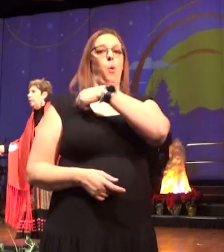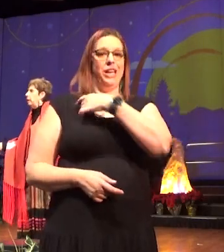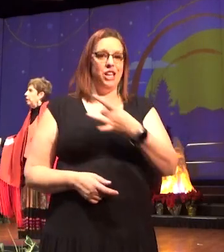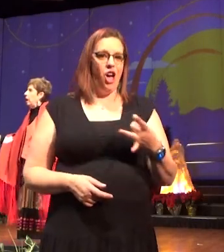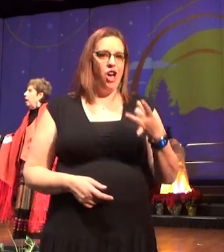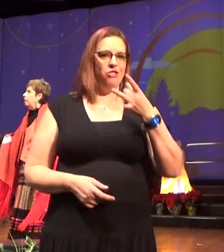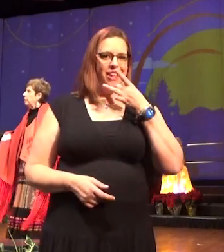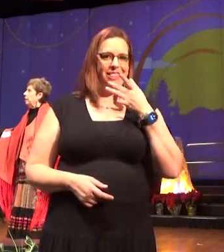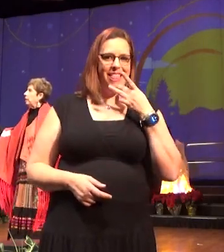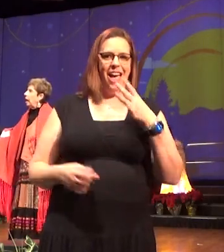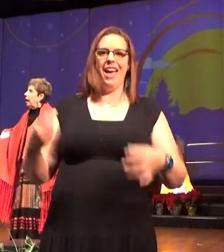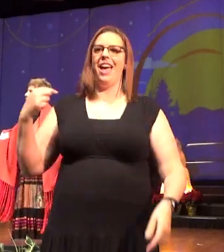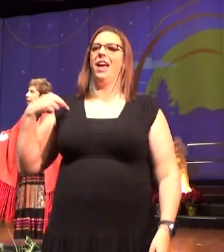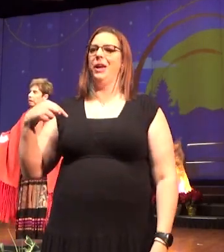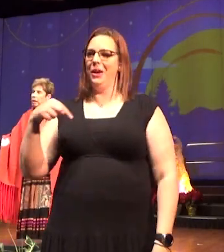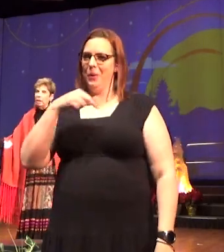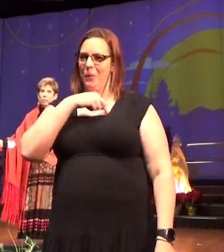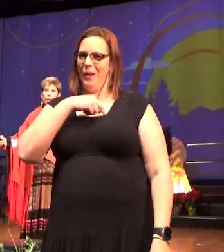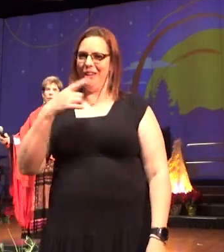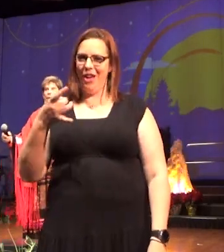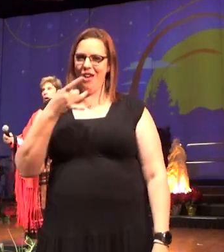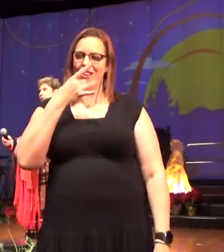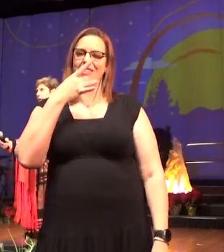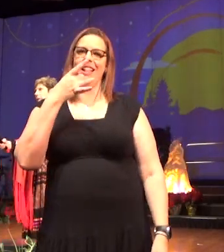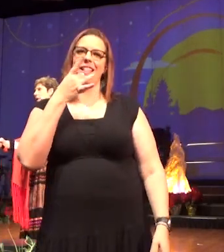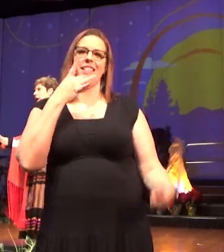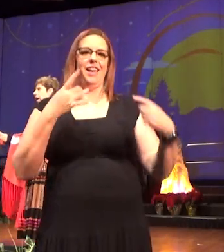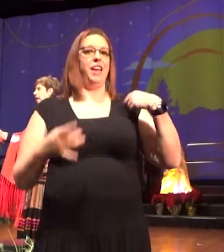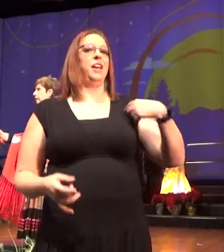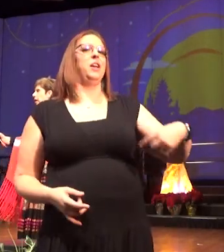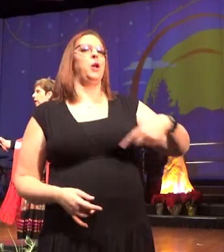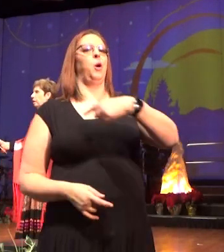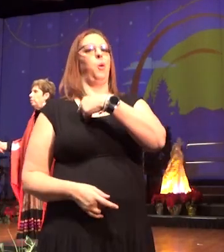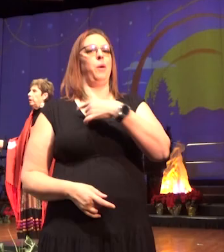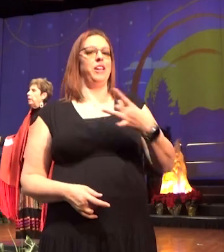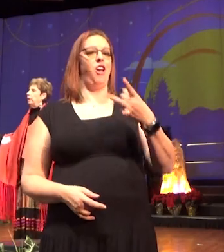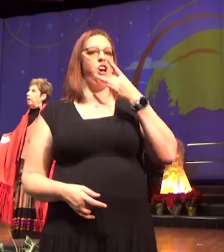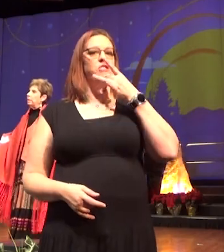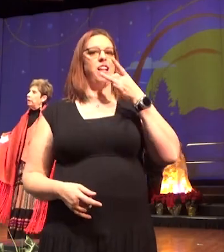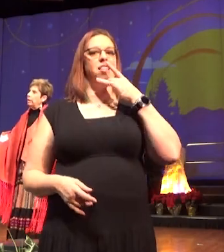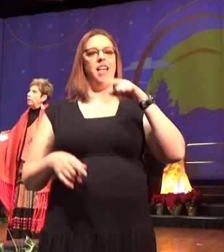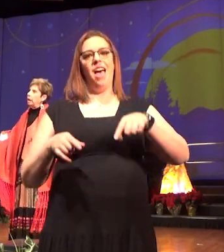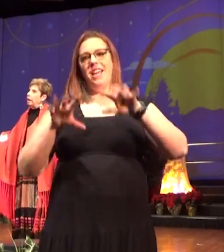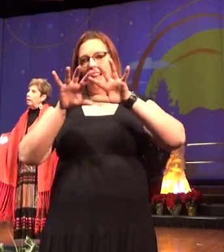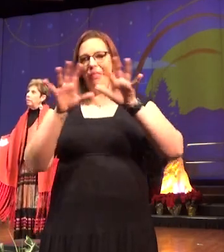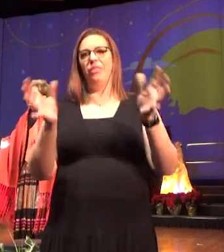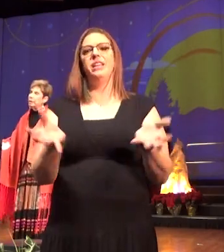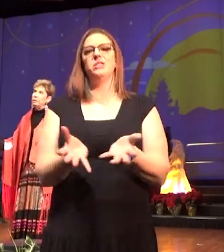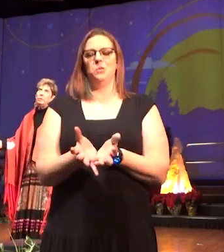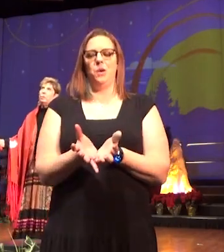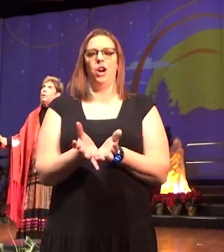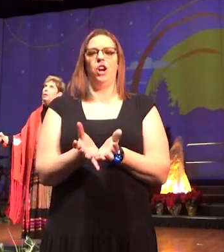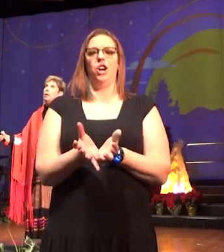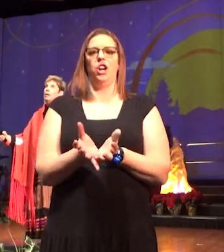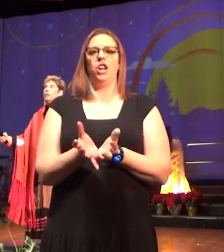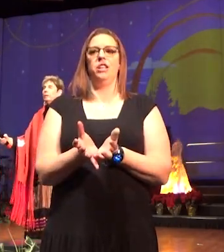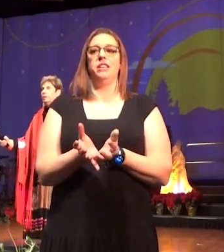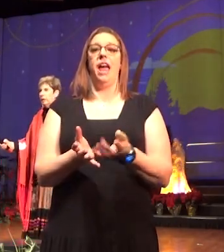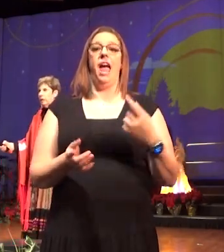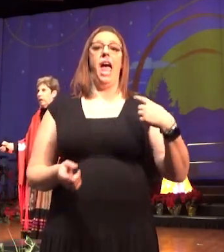world. We are a light, we are a light, we are a light in